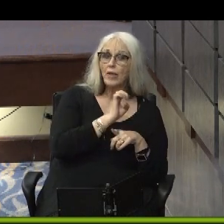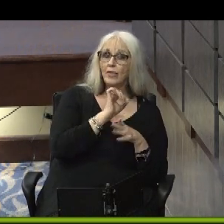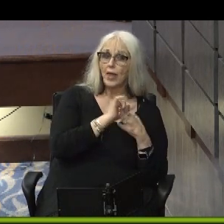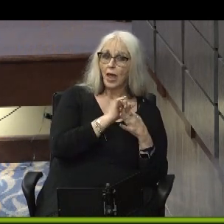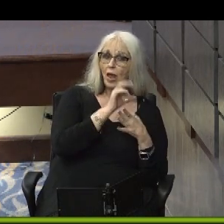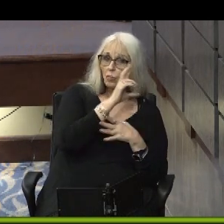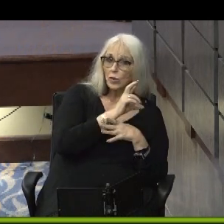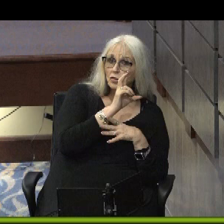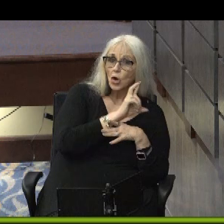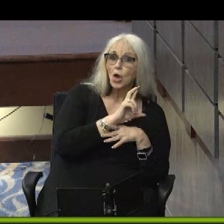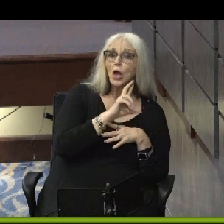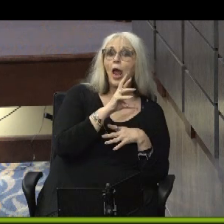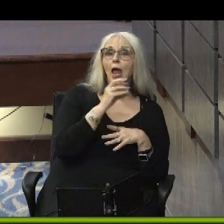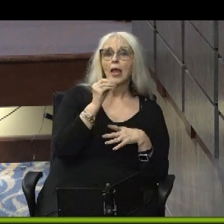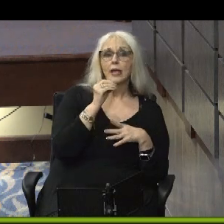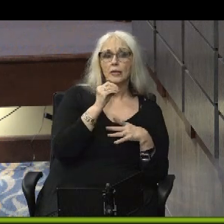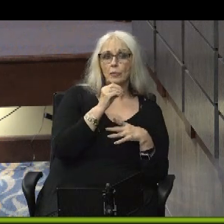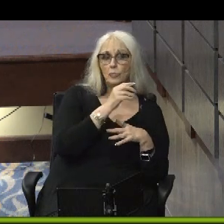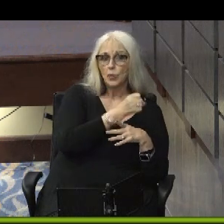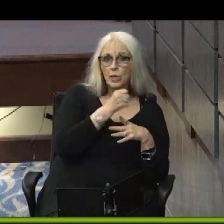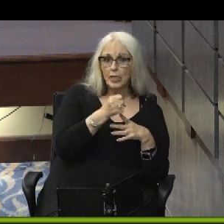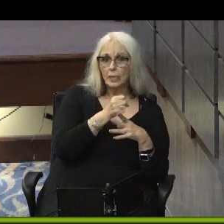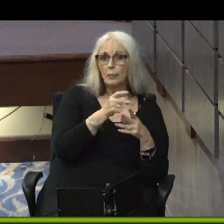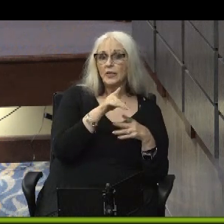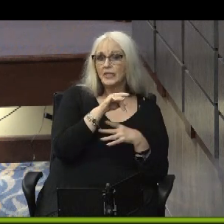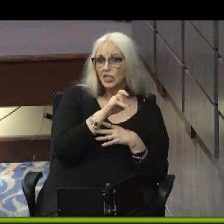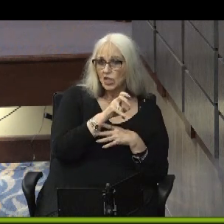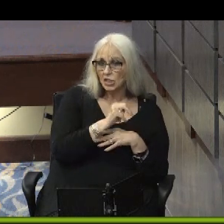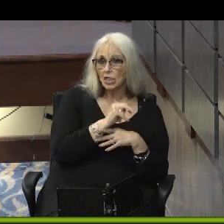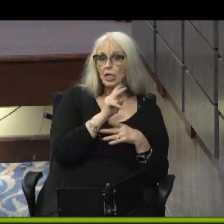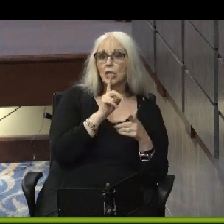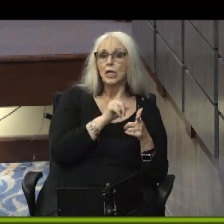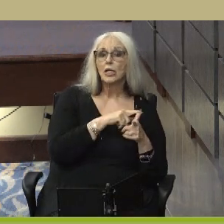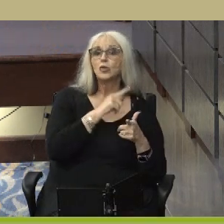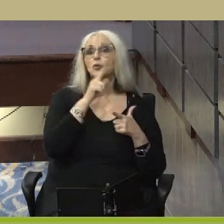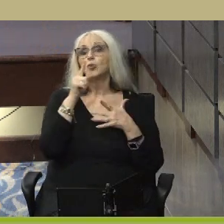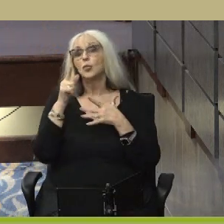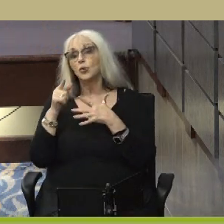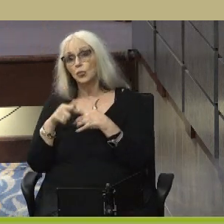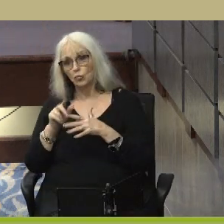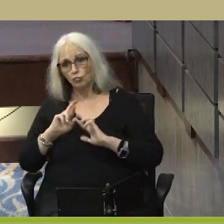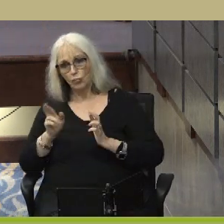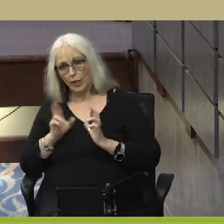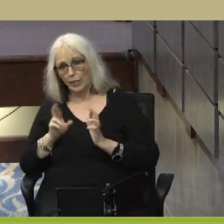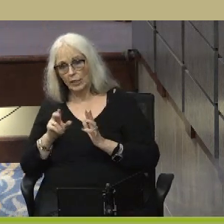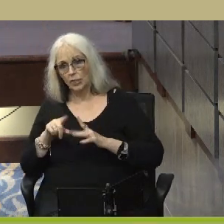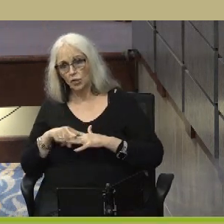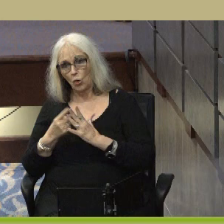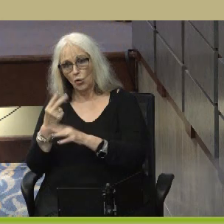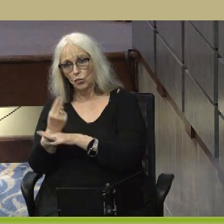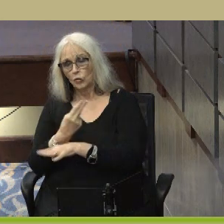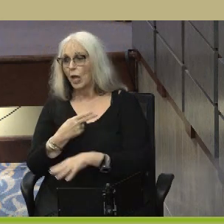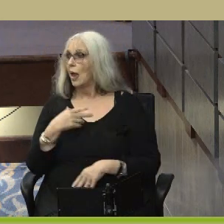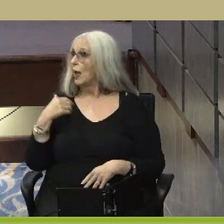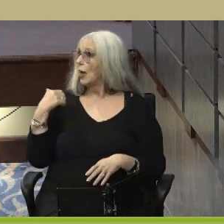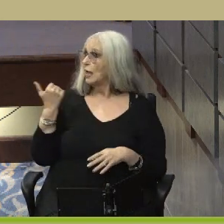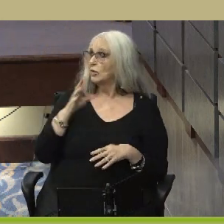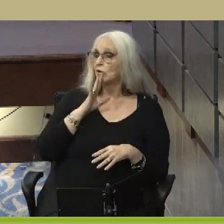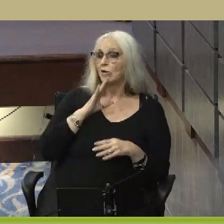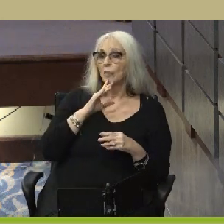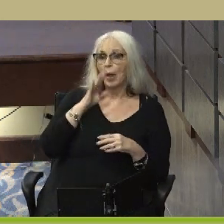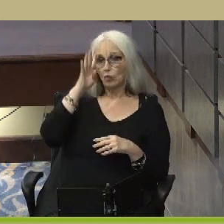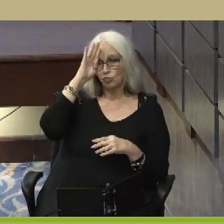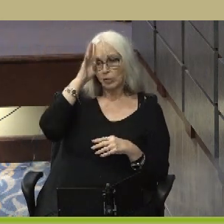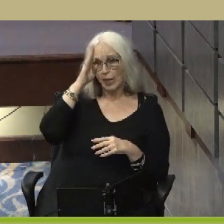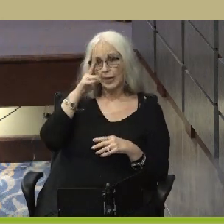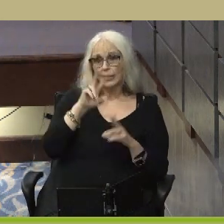strategy, naming, positioning, all the way through to rollout and analytics. So just to speak about creative strategy, once